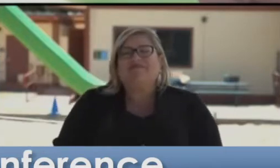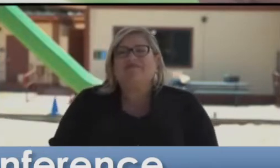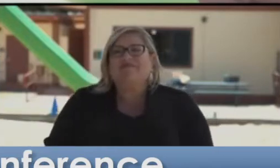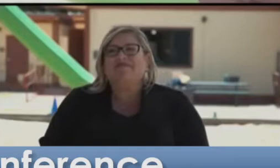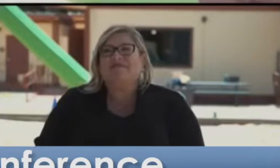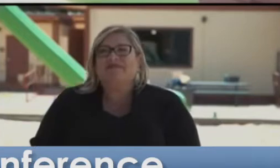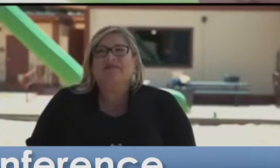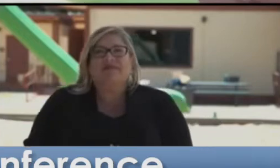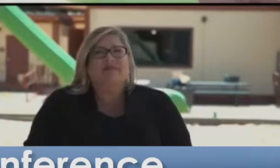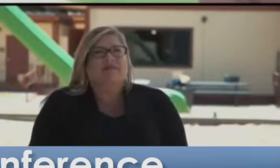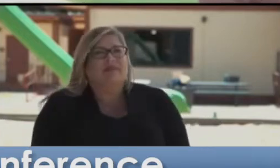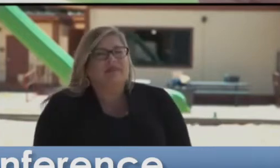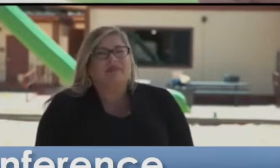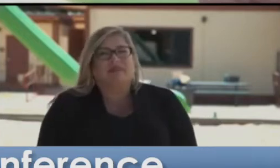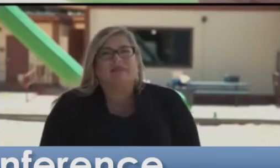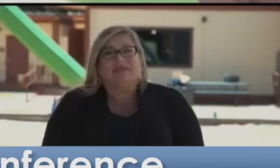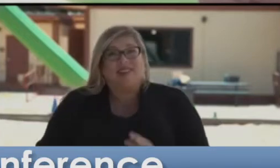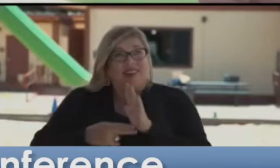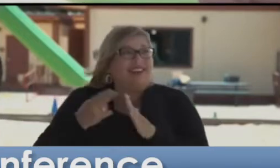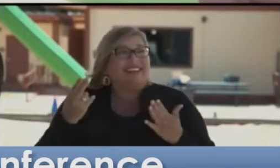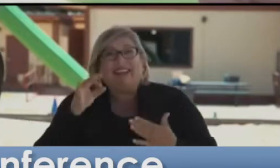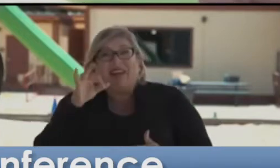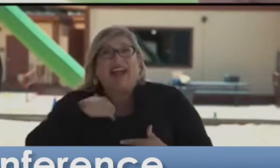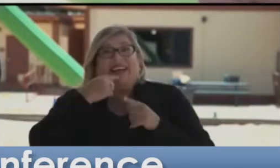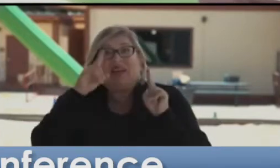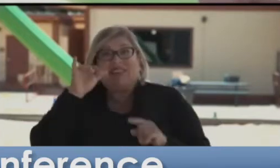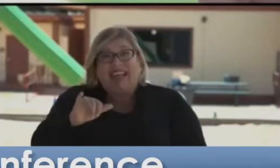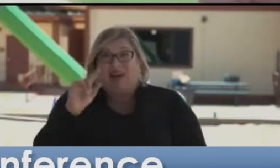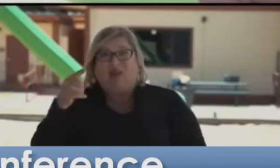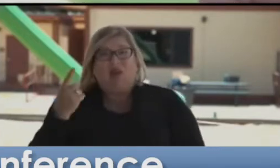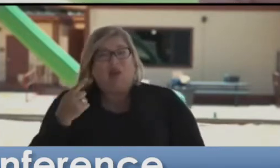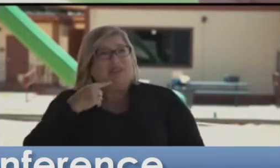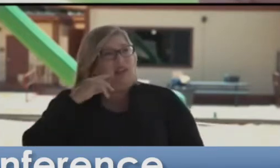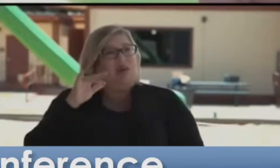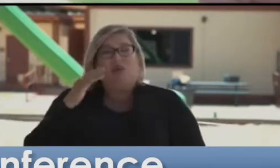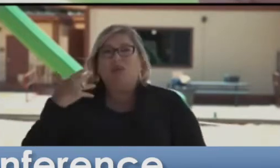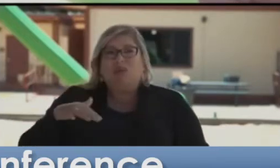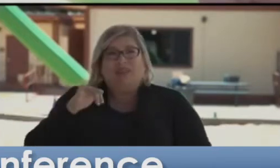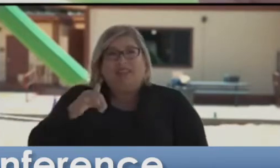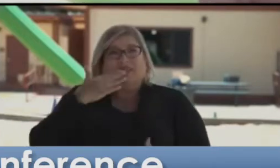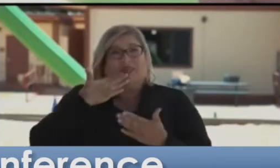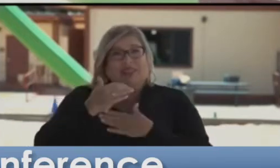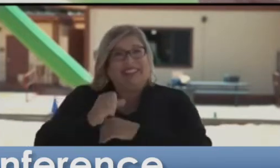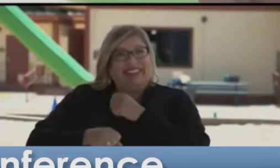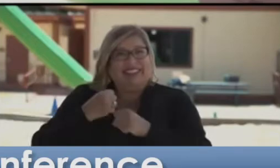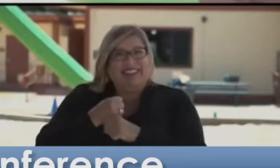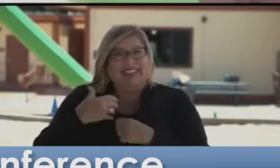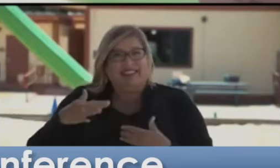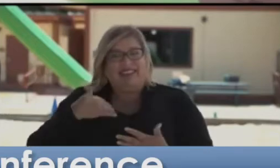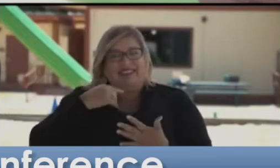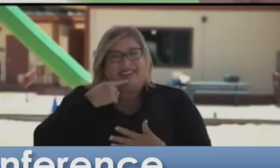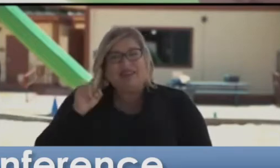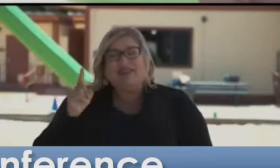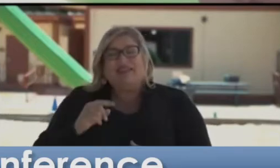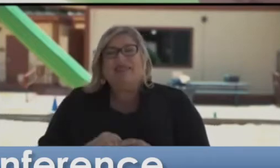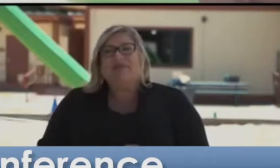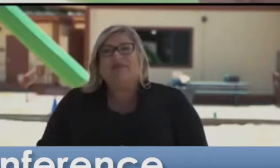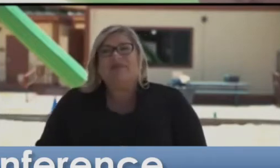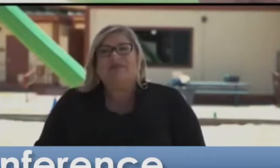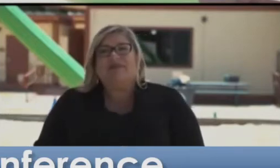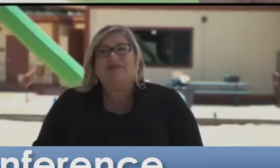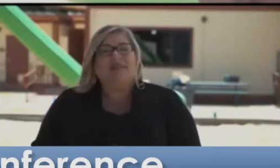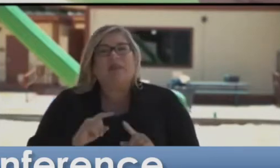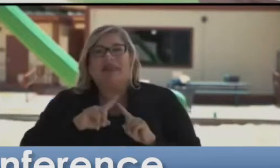Honestly, if that alone is all we were announcing, I'd say that's a pretty good year above baseline. But